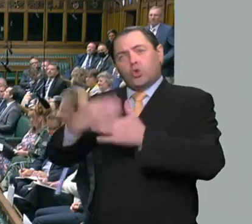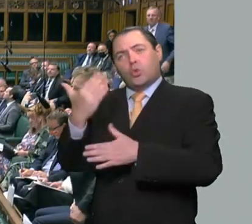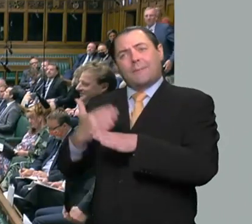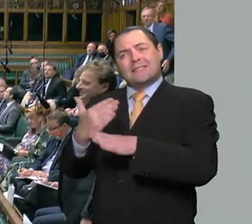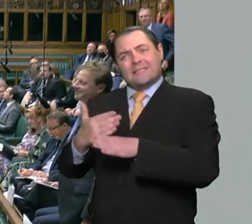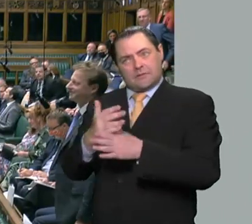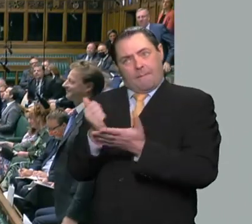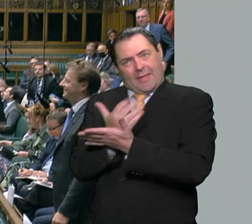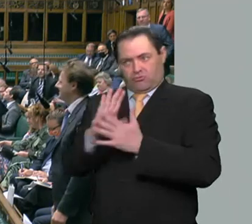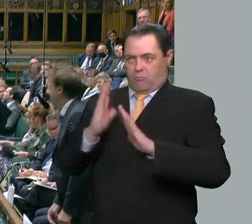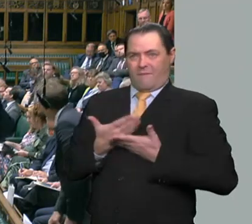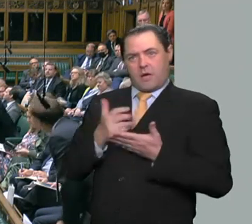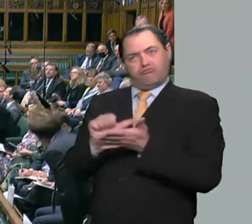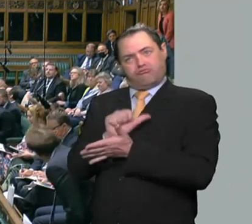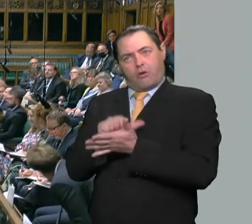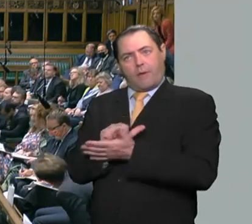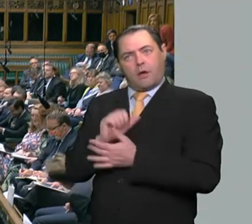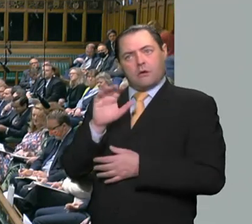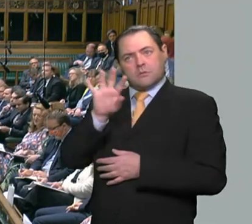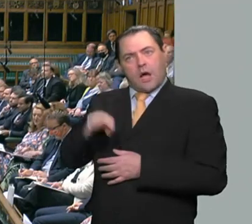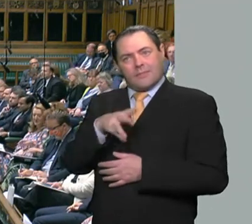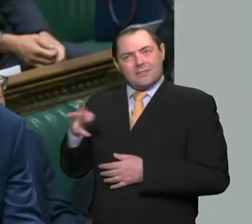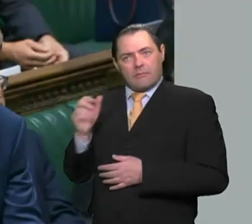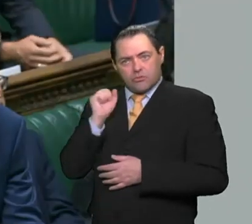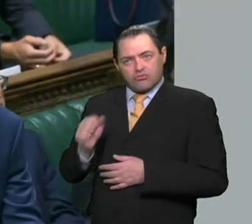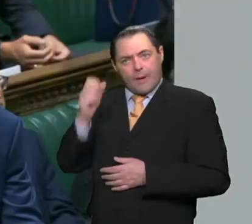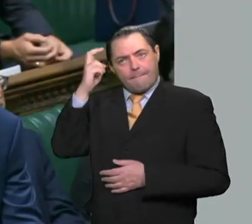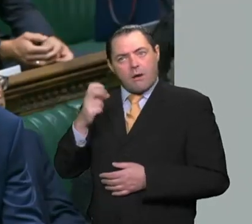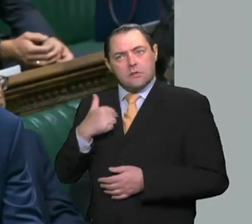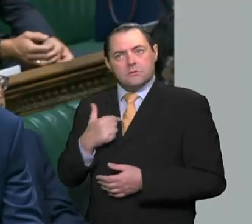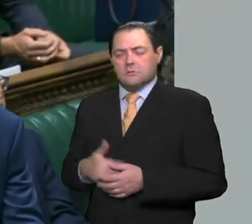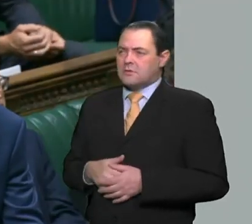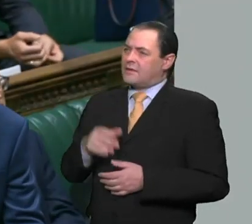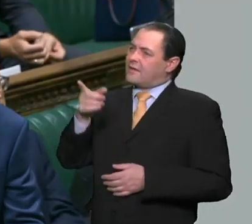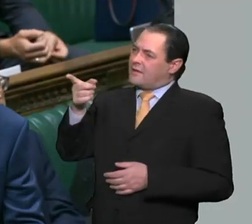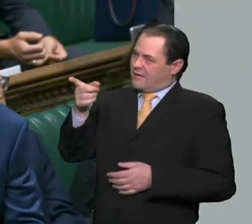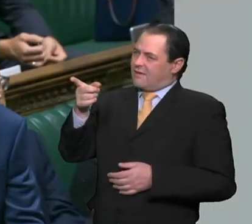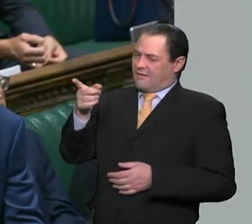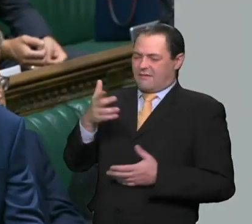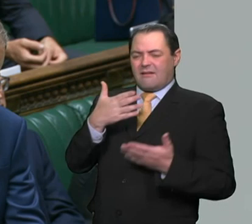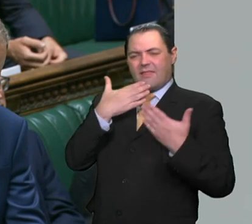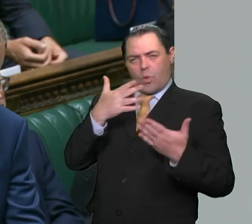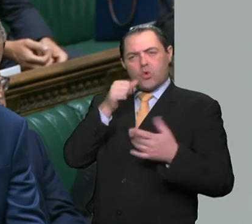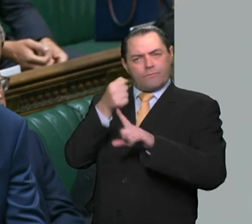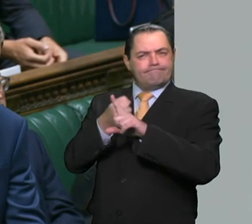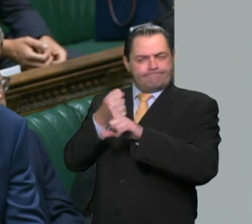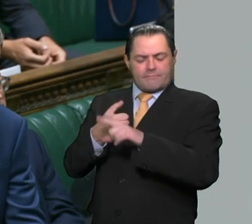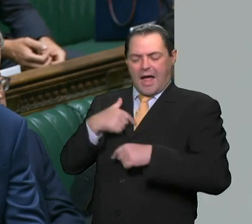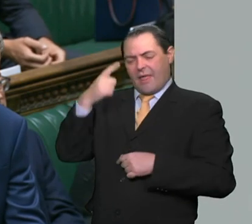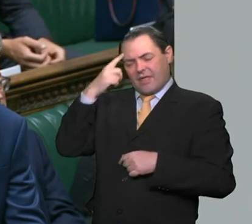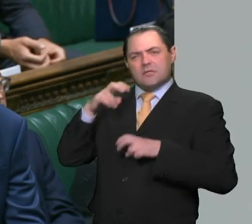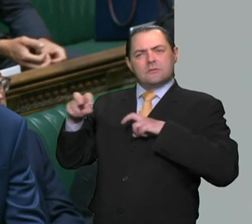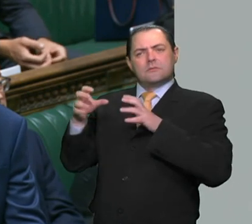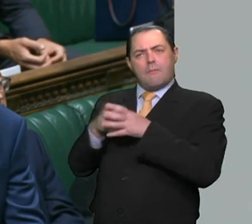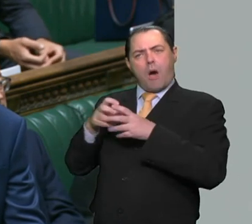Can I thank my honourable friend, and I know he's a great champion for the people in his constituency. I also understand that the Department for Transport has